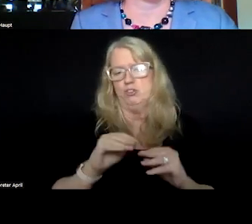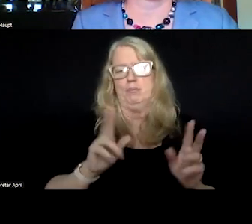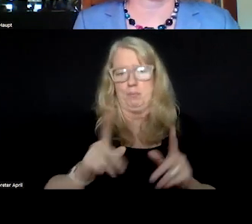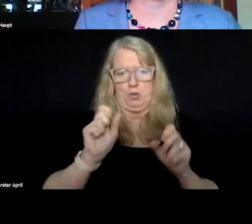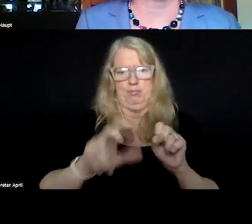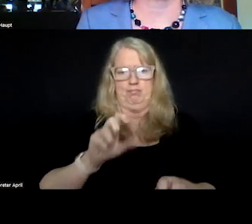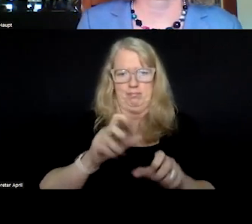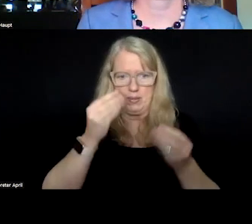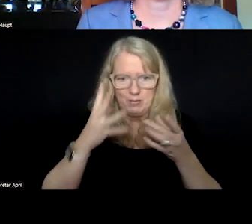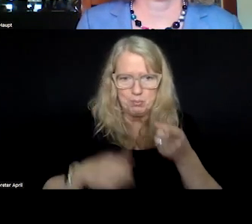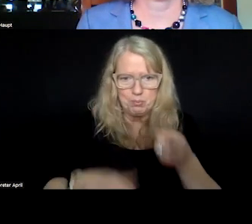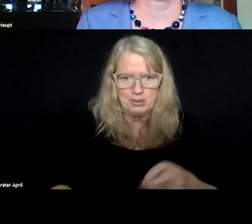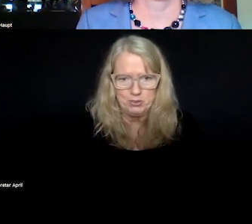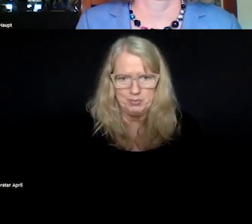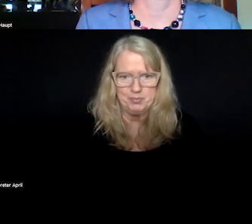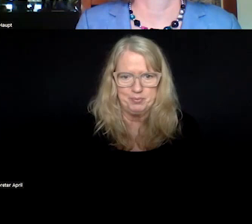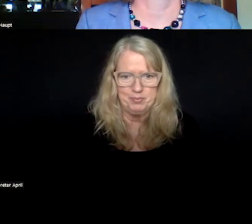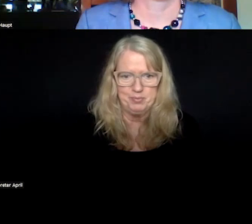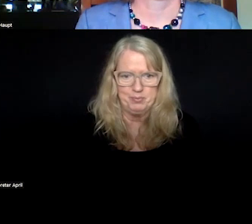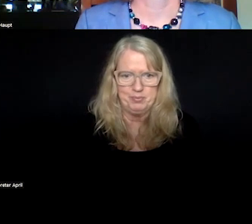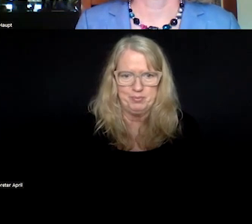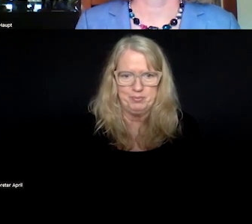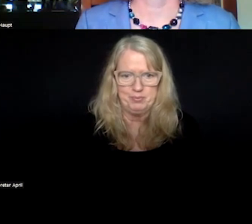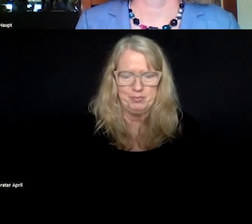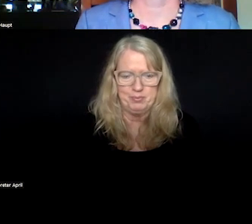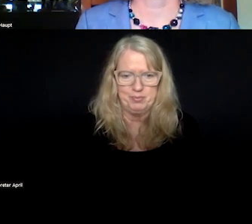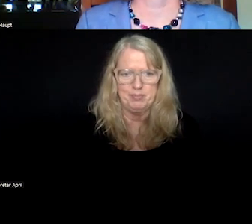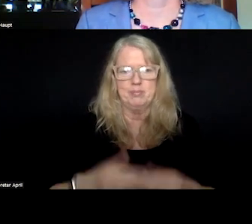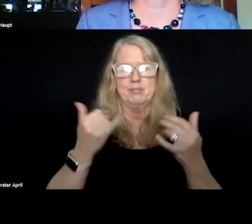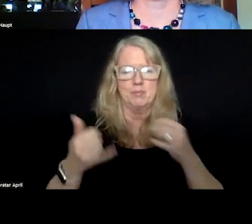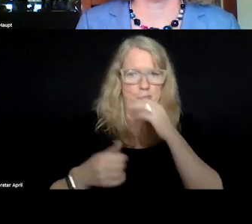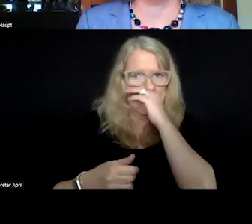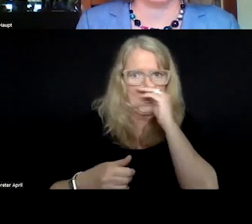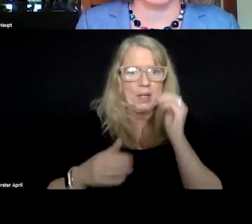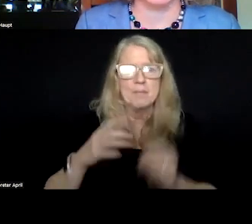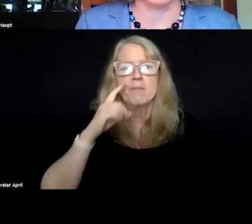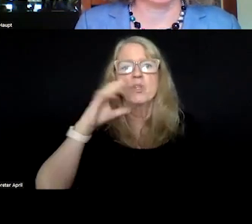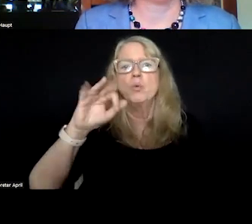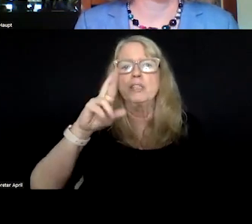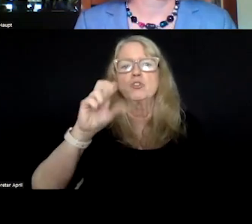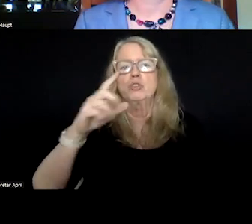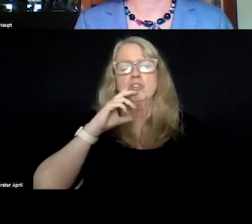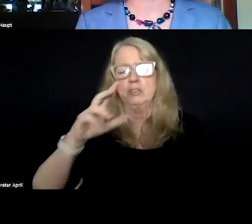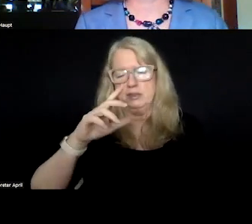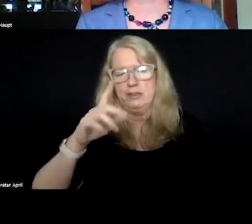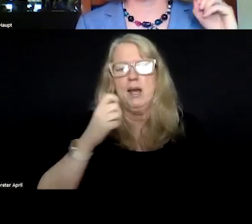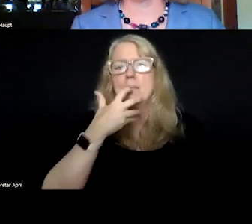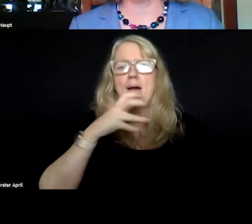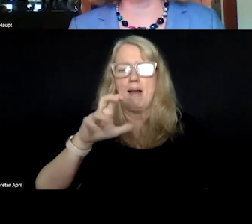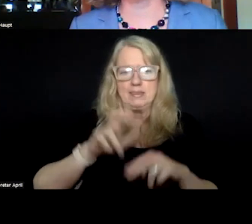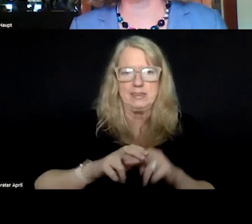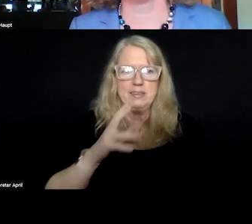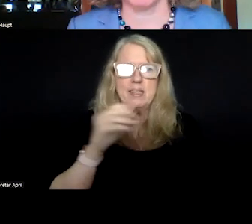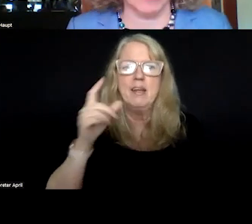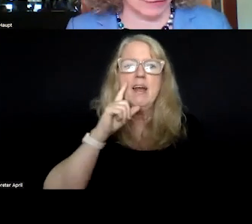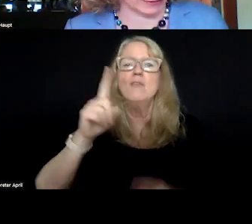chat. All right. We're now going to do the Crisis Trivia Hot Seat. This is